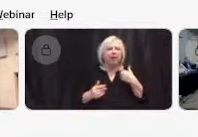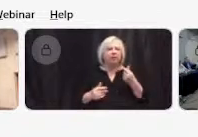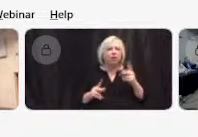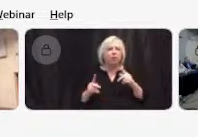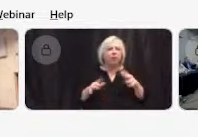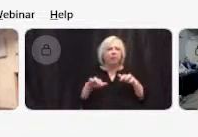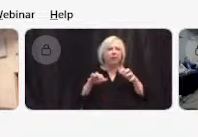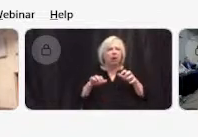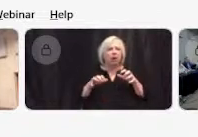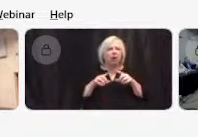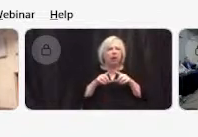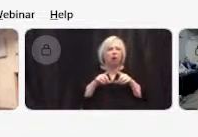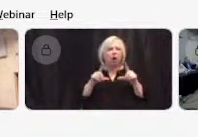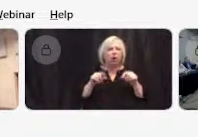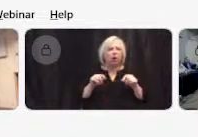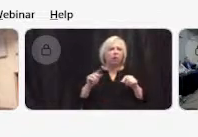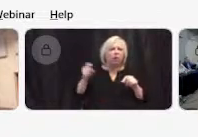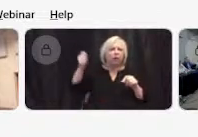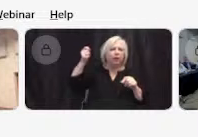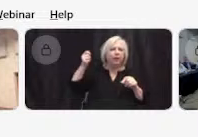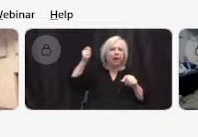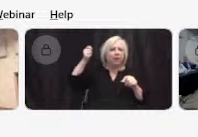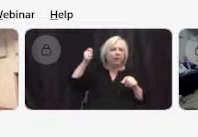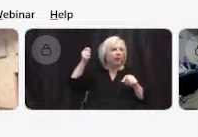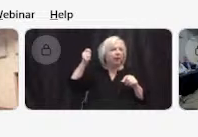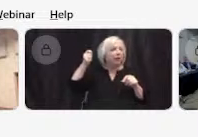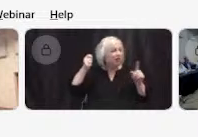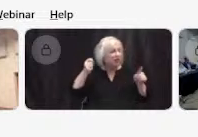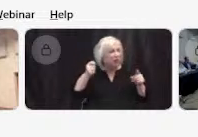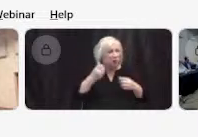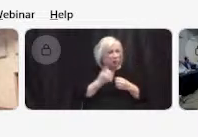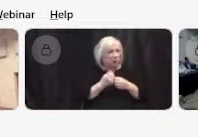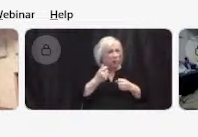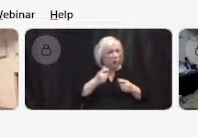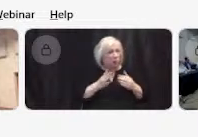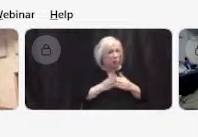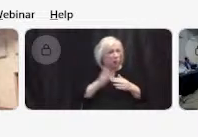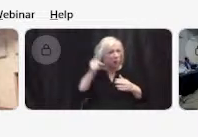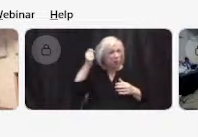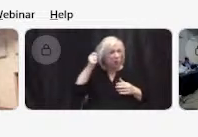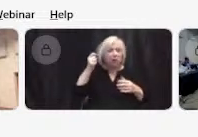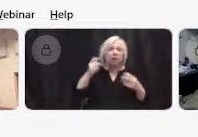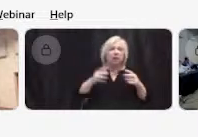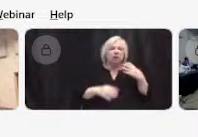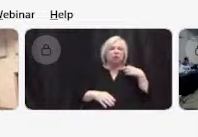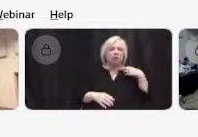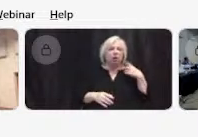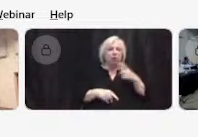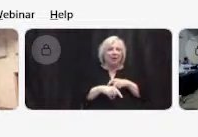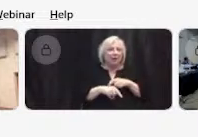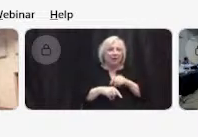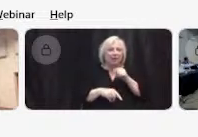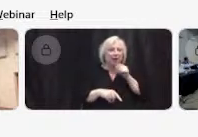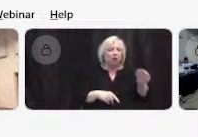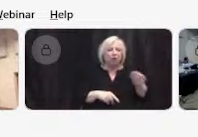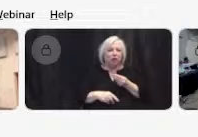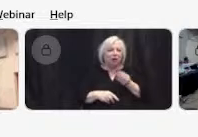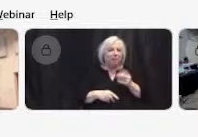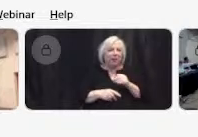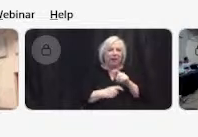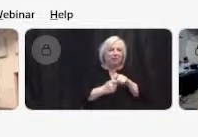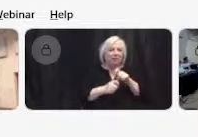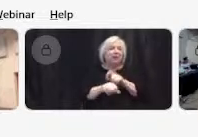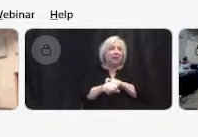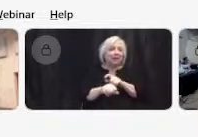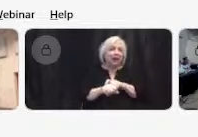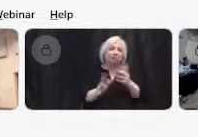support? Opposition? Okay. So these typically, at one time, if they weren't turned in by a particular